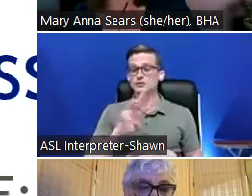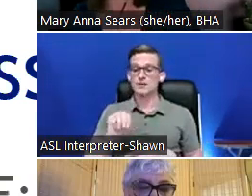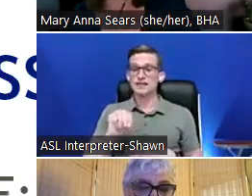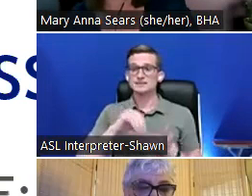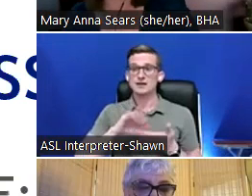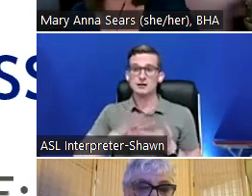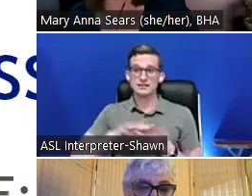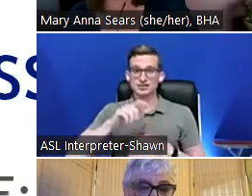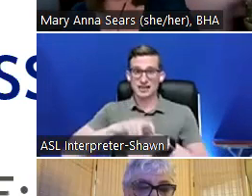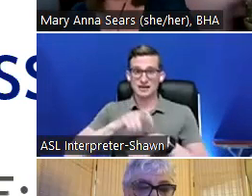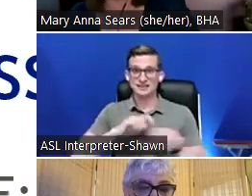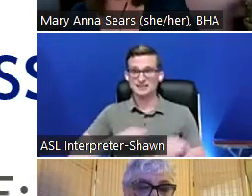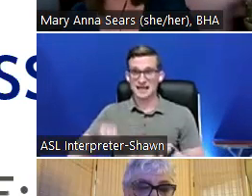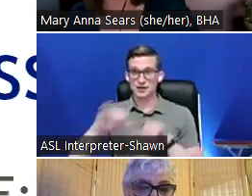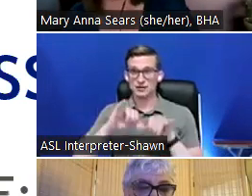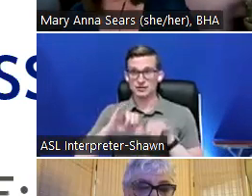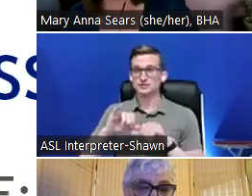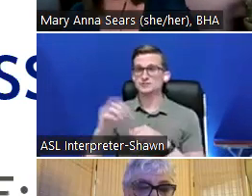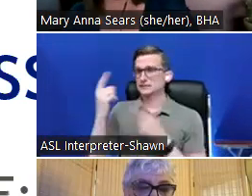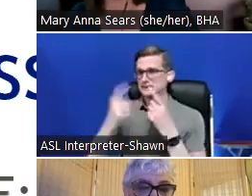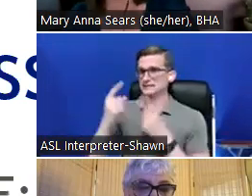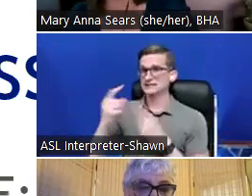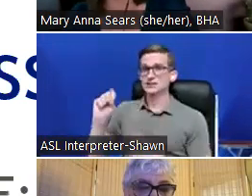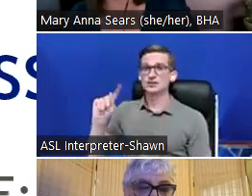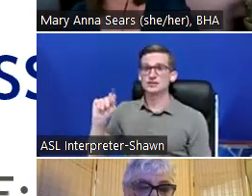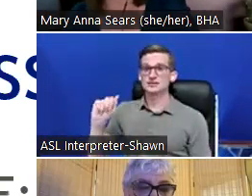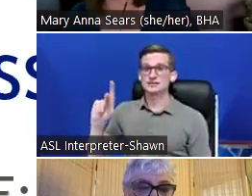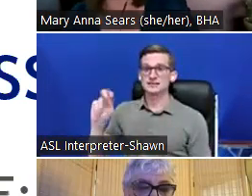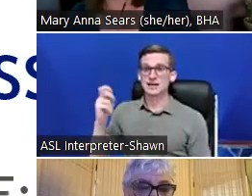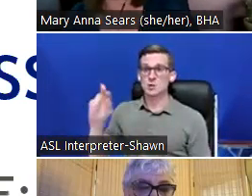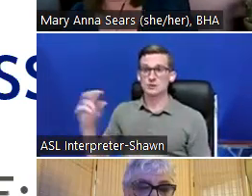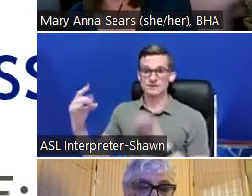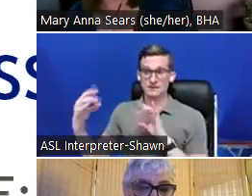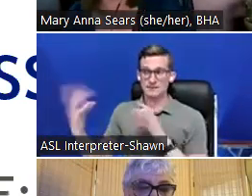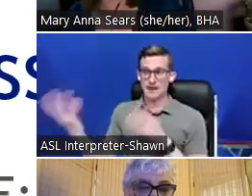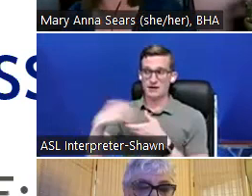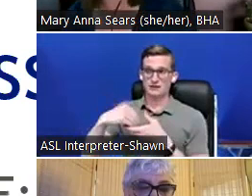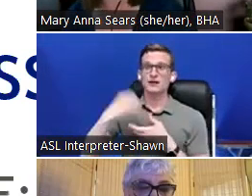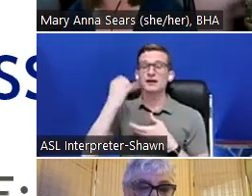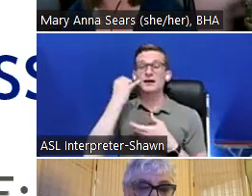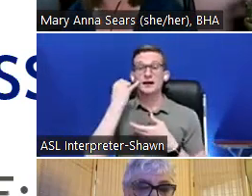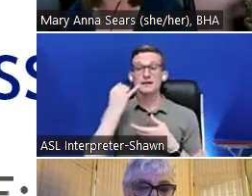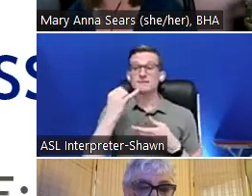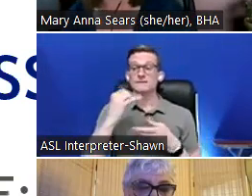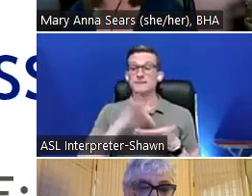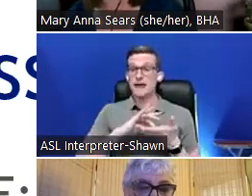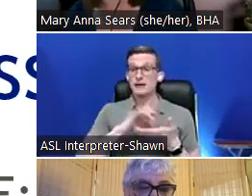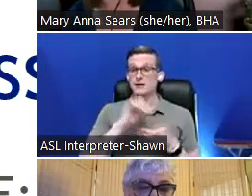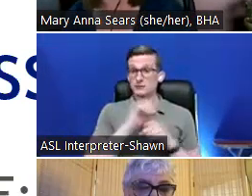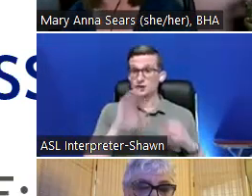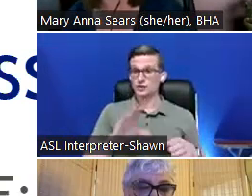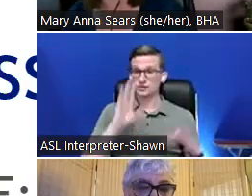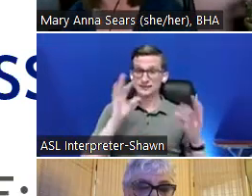of the stakeholder feedback that we received, there is an exception that's written in that if the medical personnel determine that vital signs should be taken